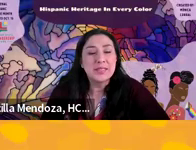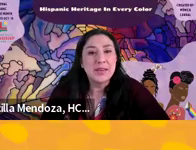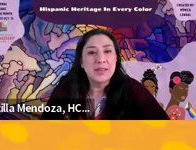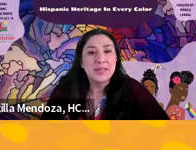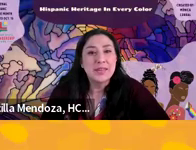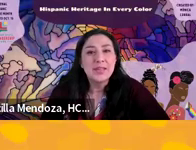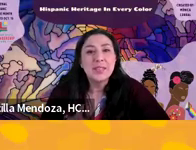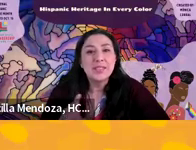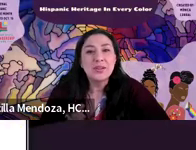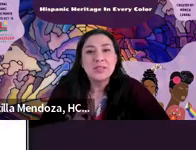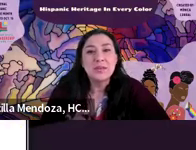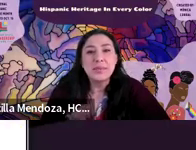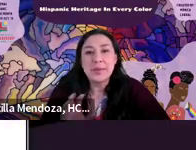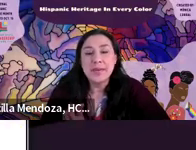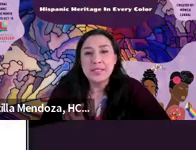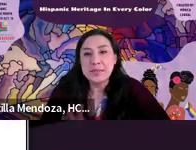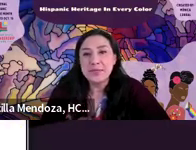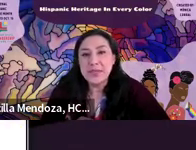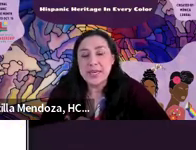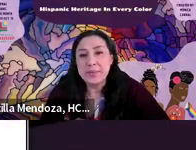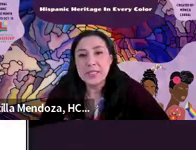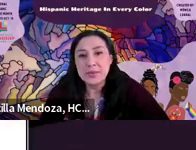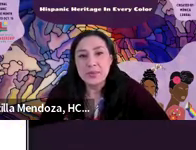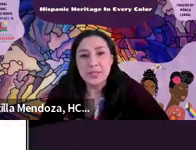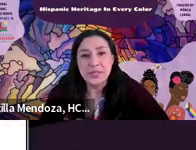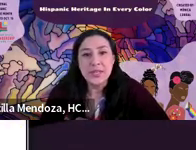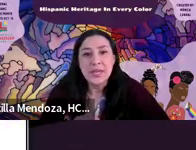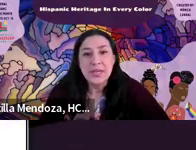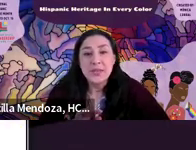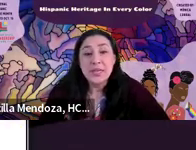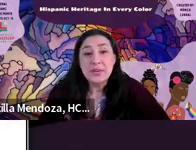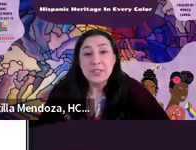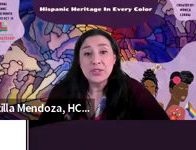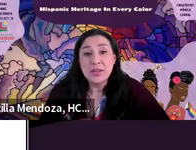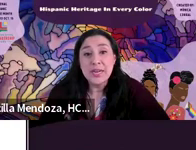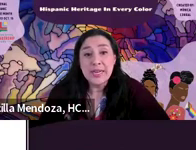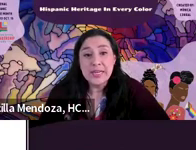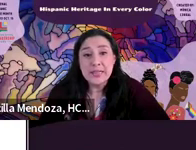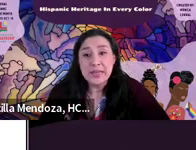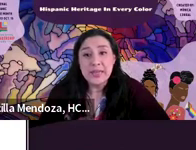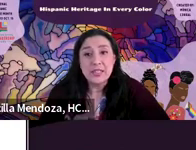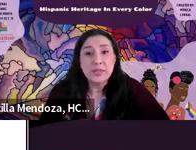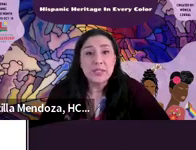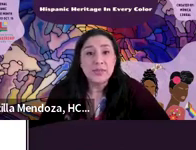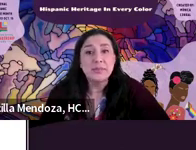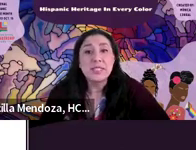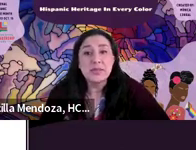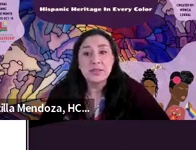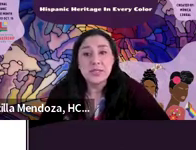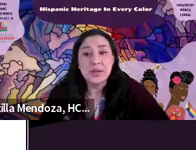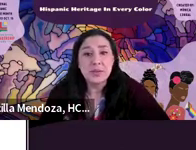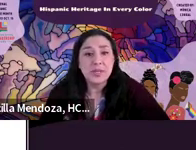to the next slide, these are all some campaign specific campaigns we worked on. The Native and Strong 988 line has